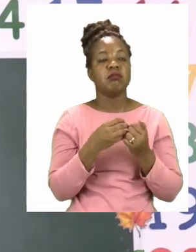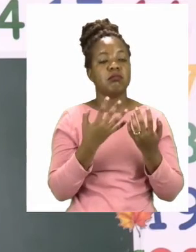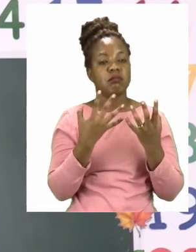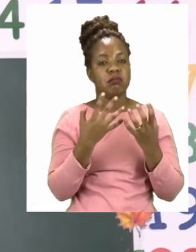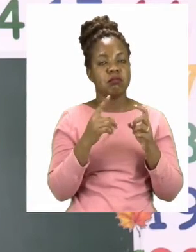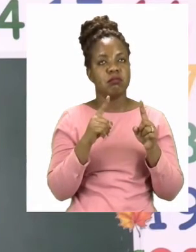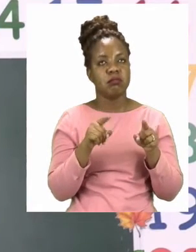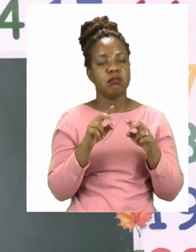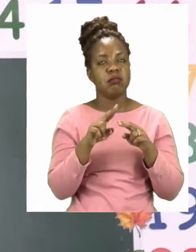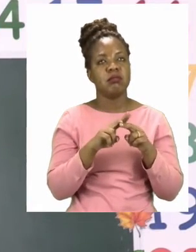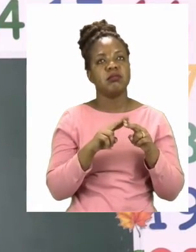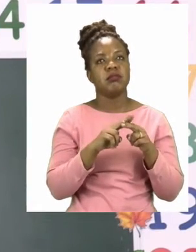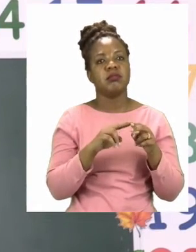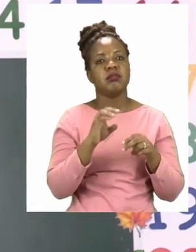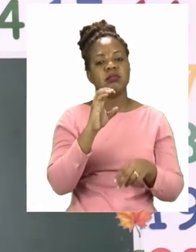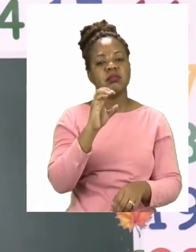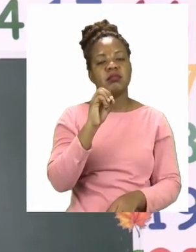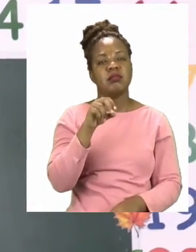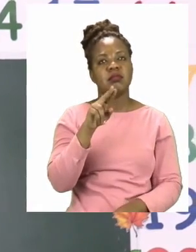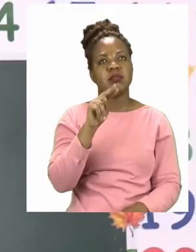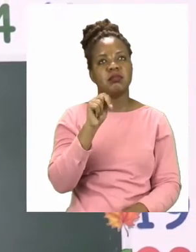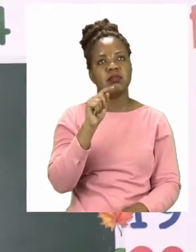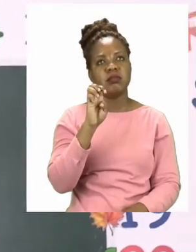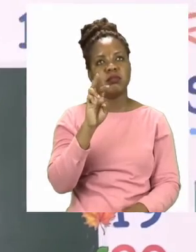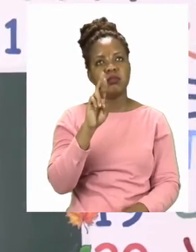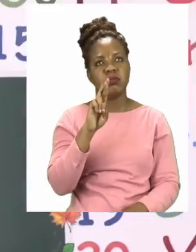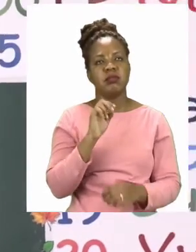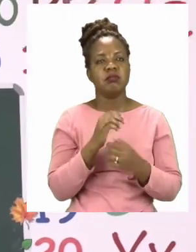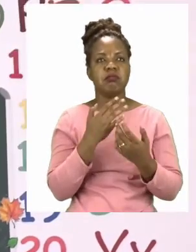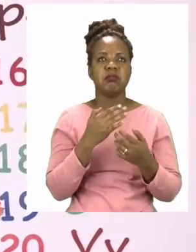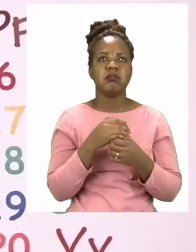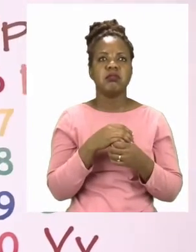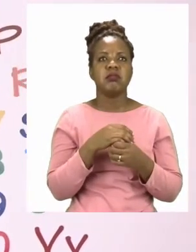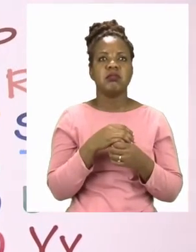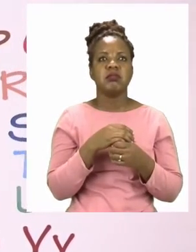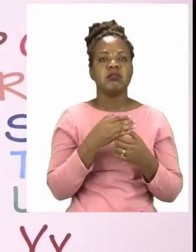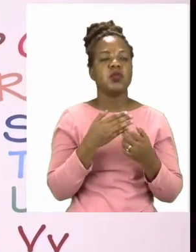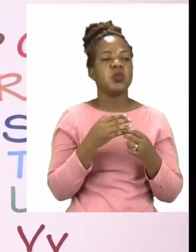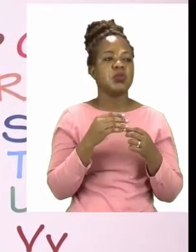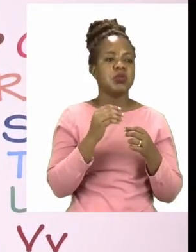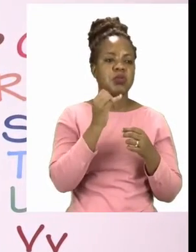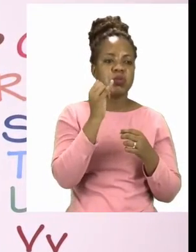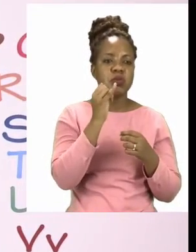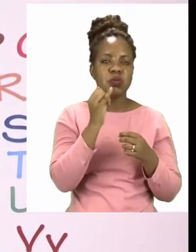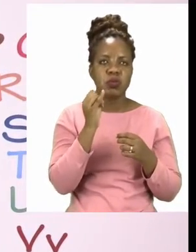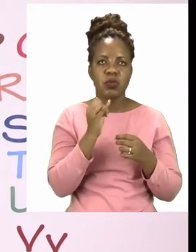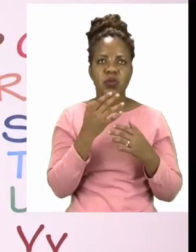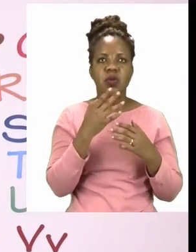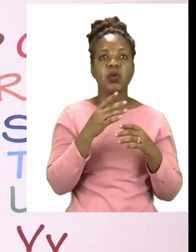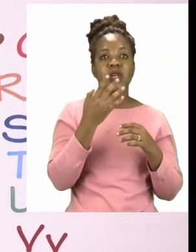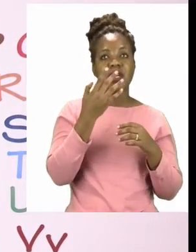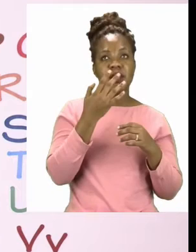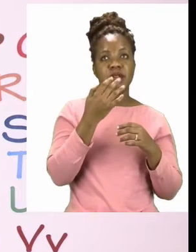counters. And our counters, if you'd like, you can draw them, or you can have counters just like me.